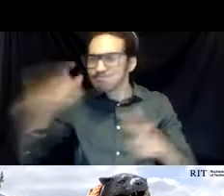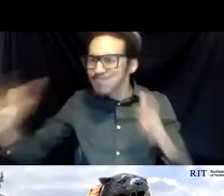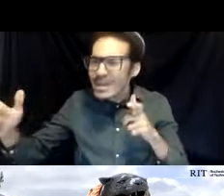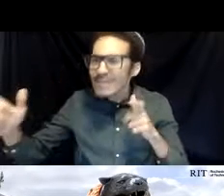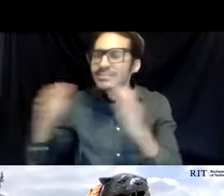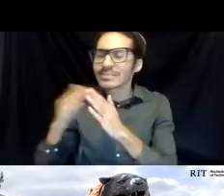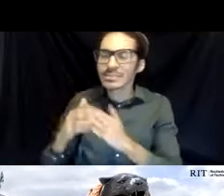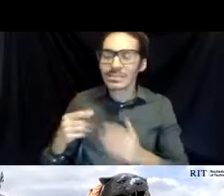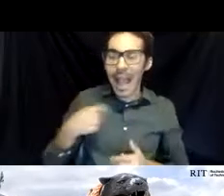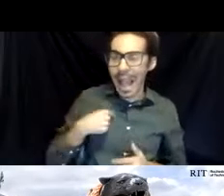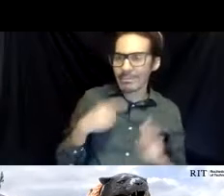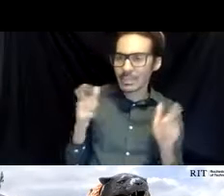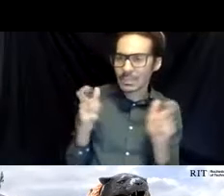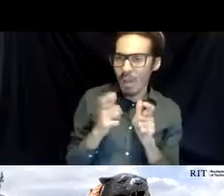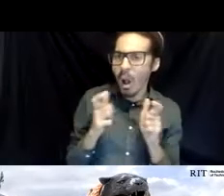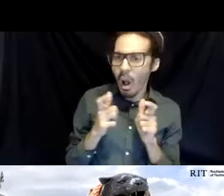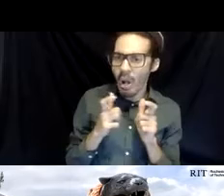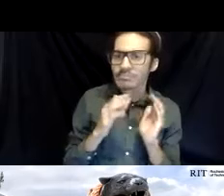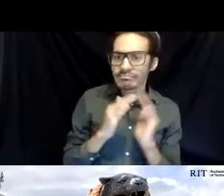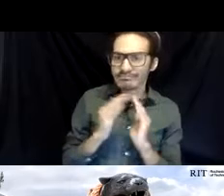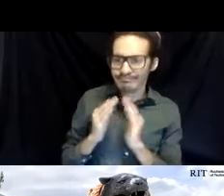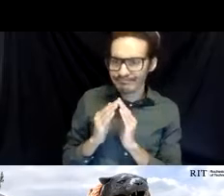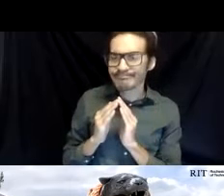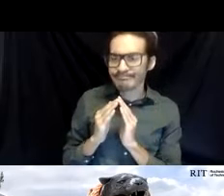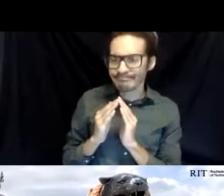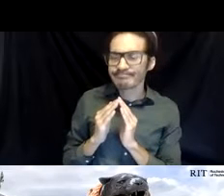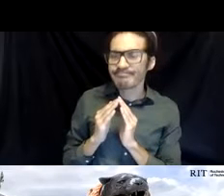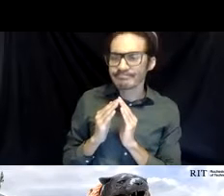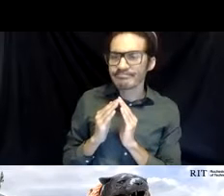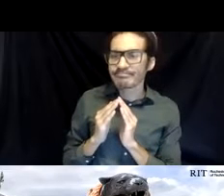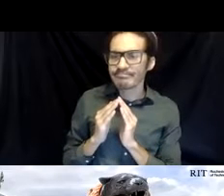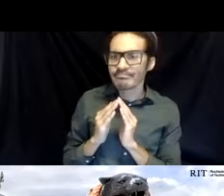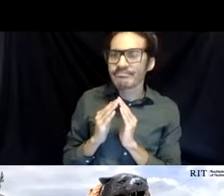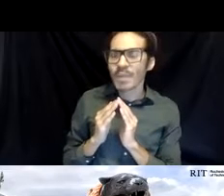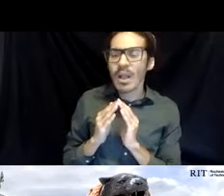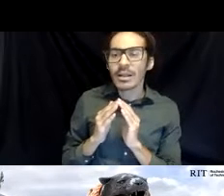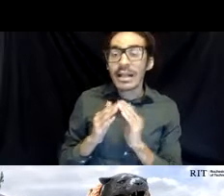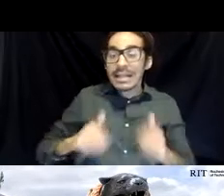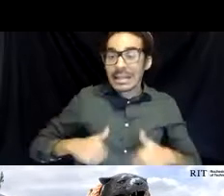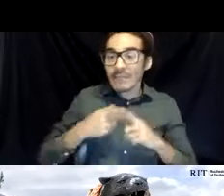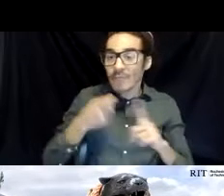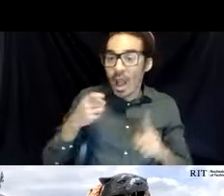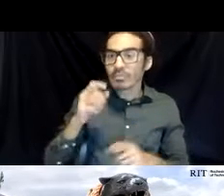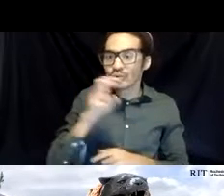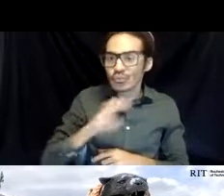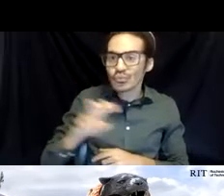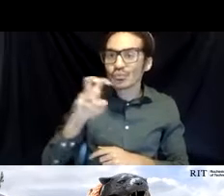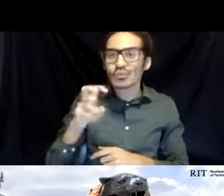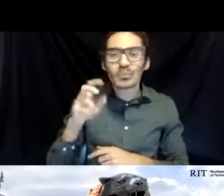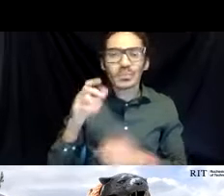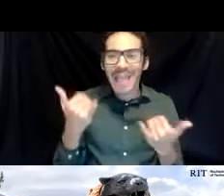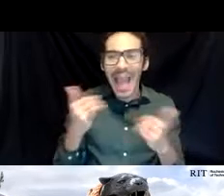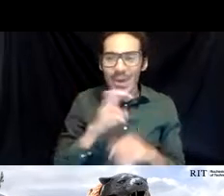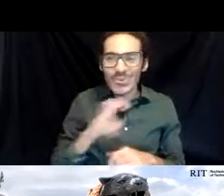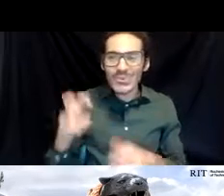in Dubrovnik, which is essentially a small town that lives off of tourism. And right now, since we don't have any tourists and it's the